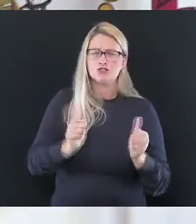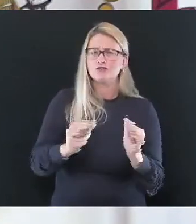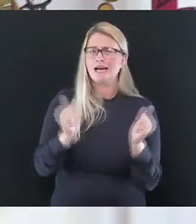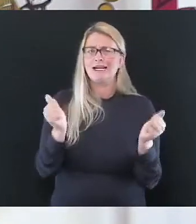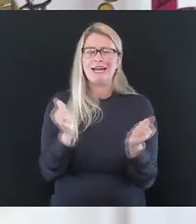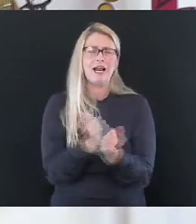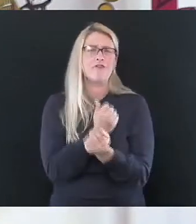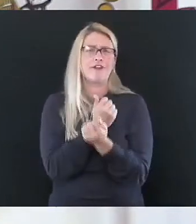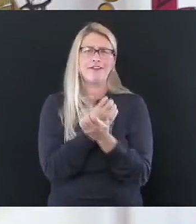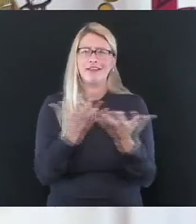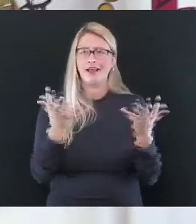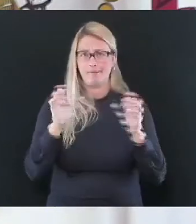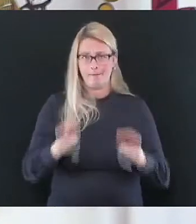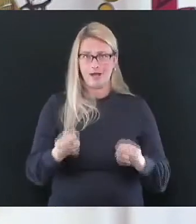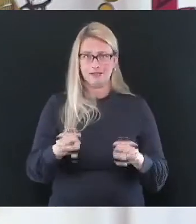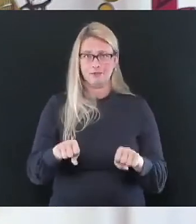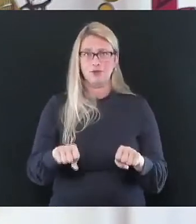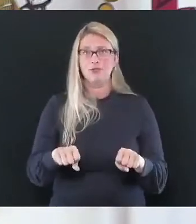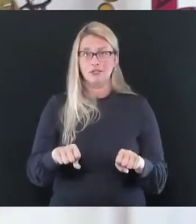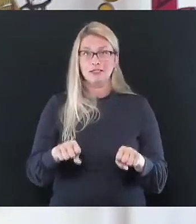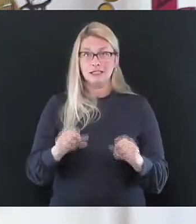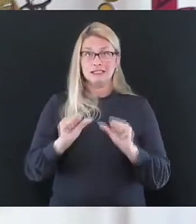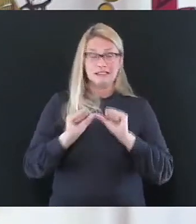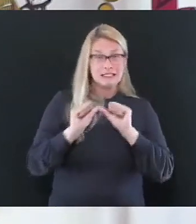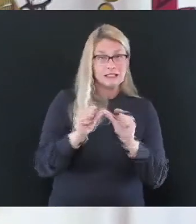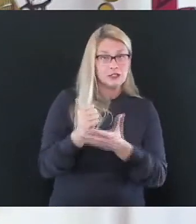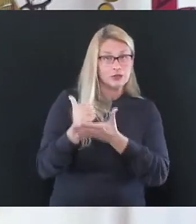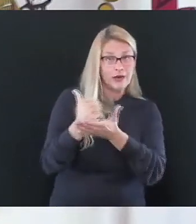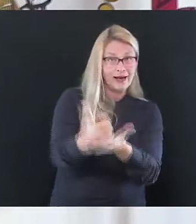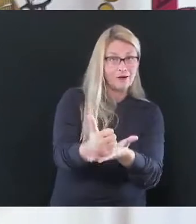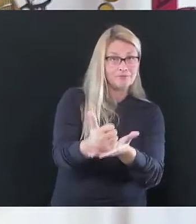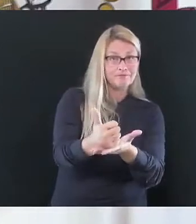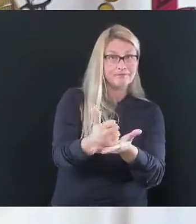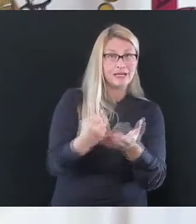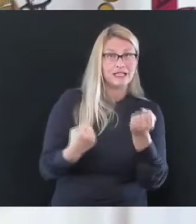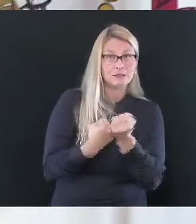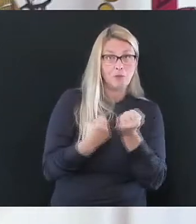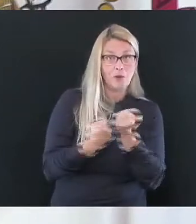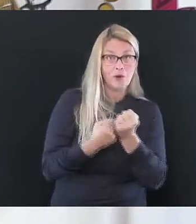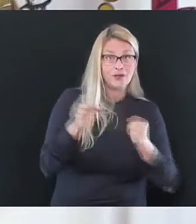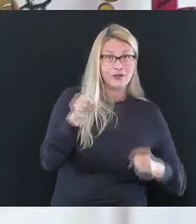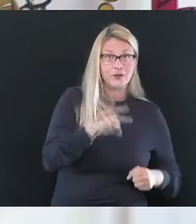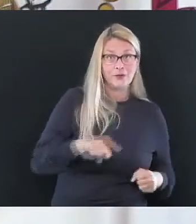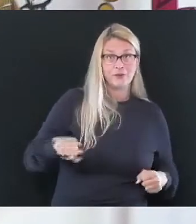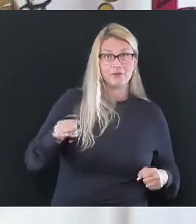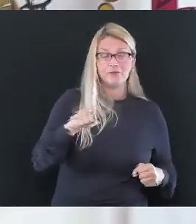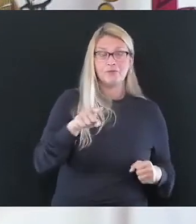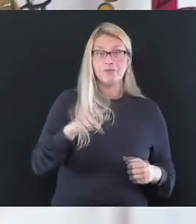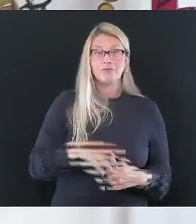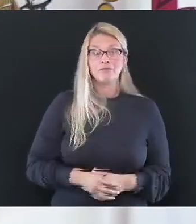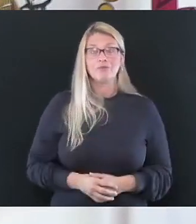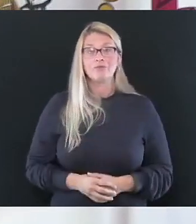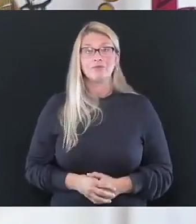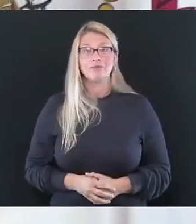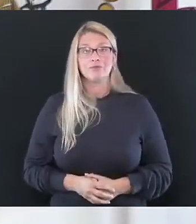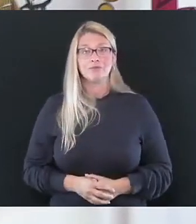and every way we possibly can to continue to try to help. And I truly believe that